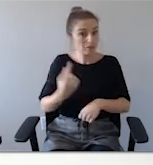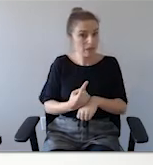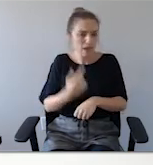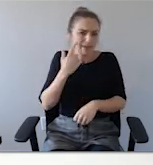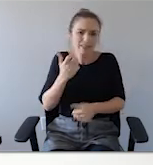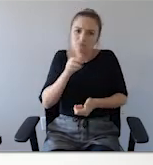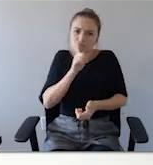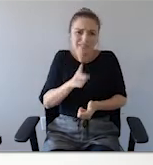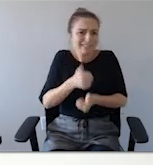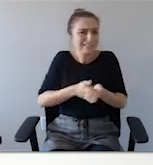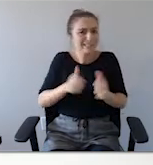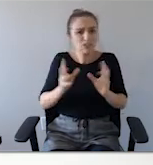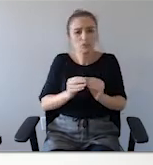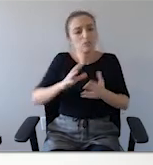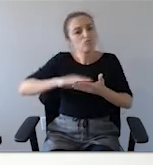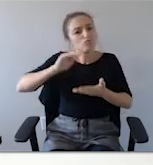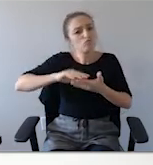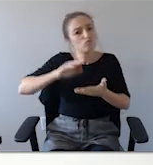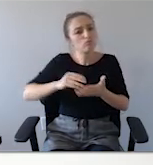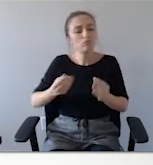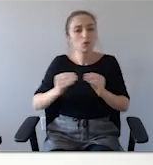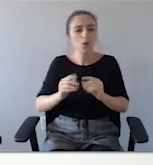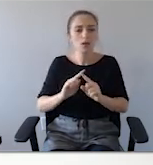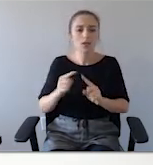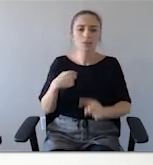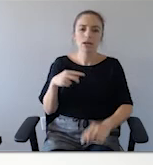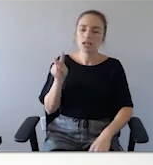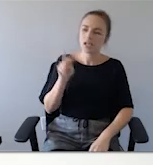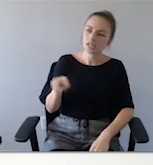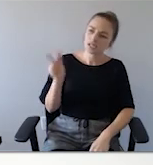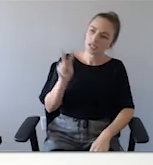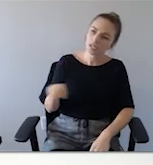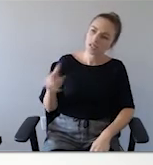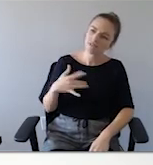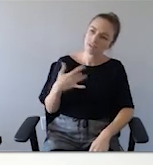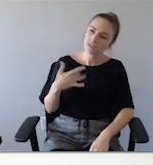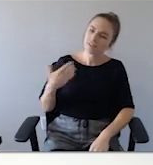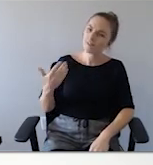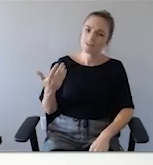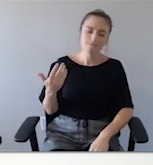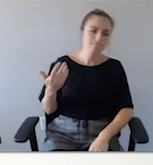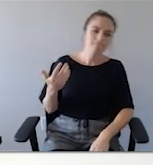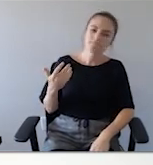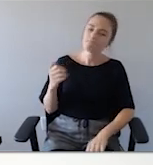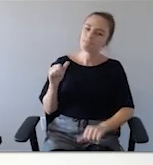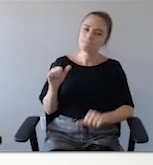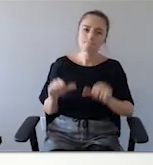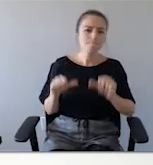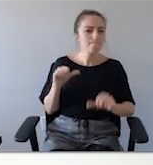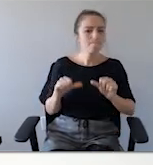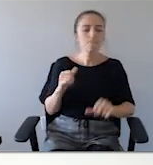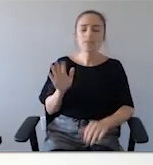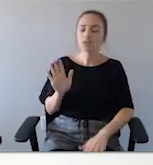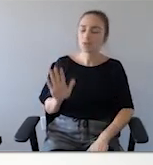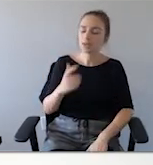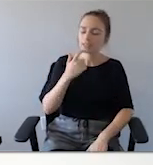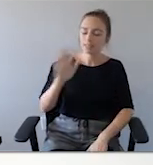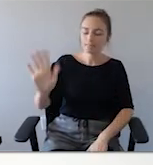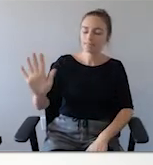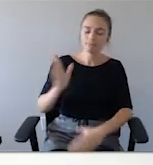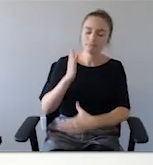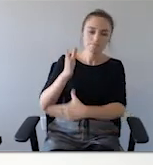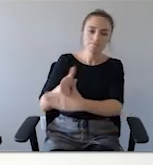meeting. So I'm looking at it on the screen, and I can't wrap my brain around it. So I said, I'm sorry,